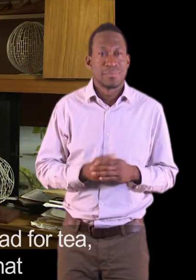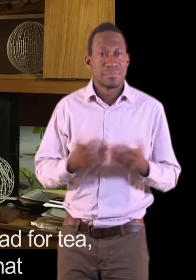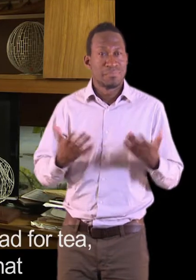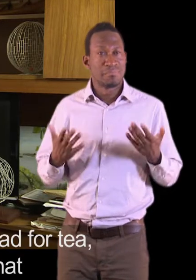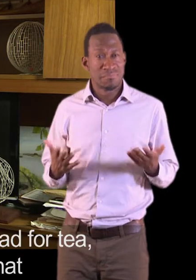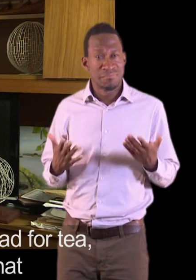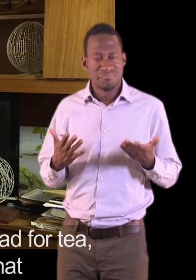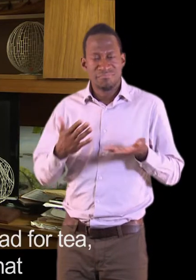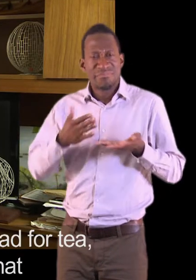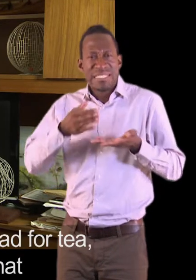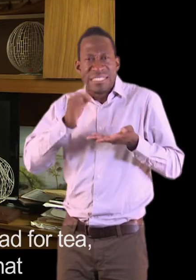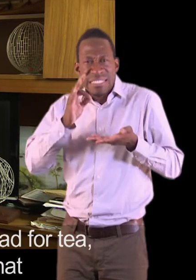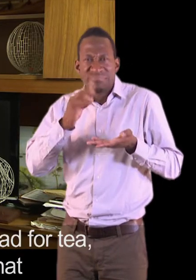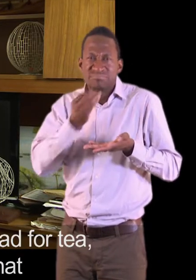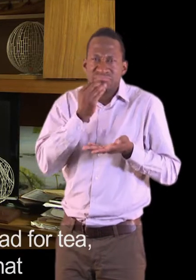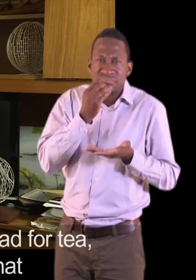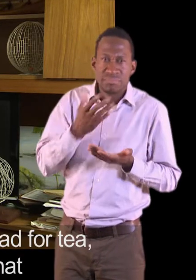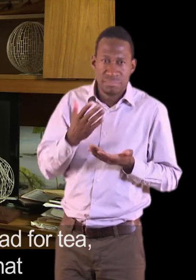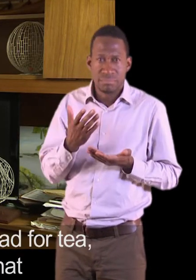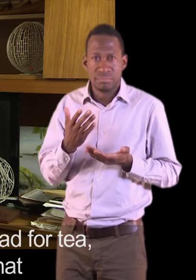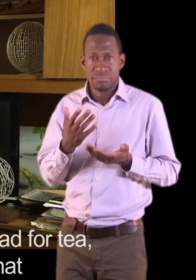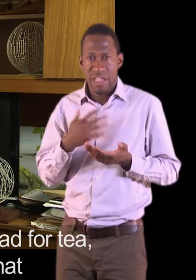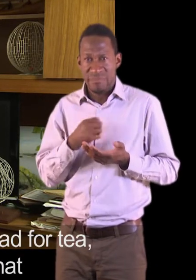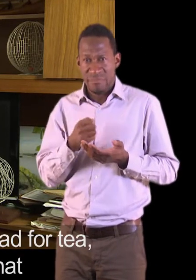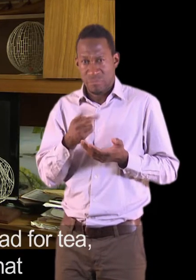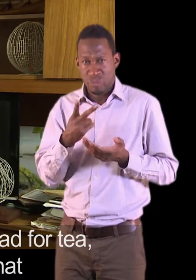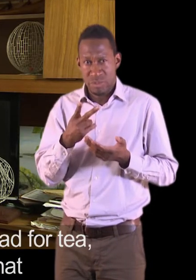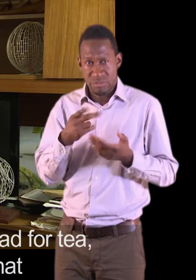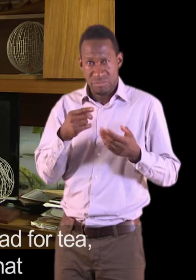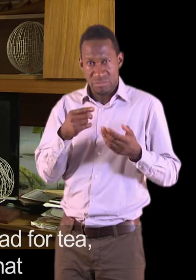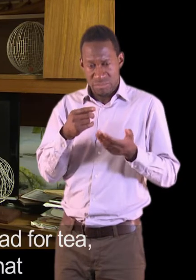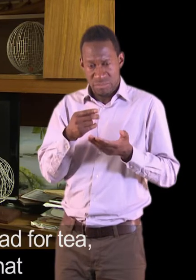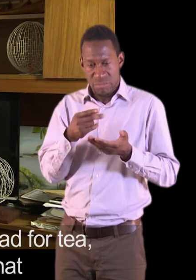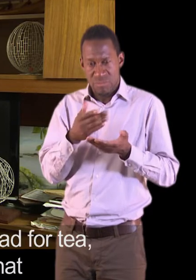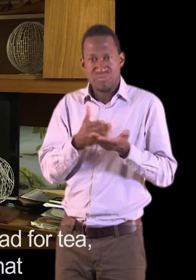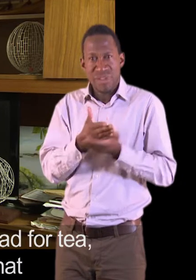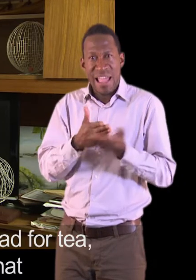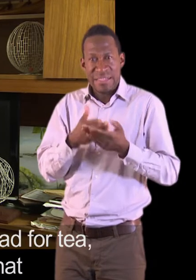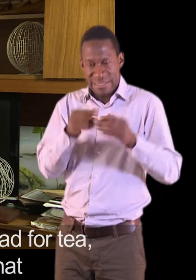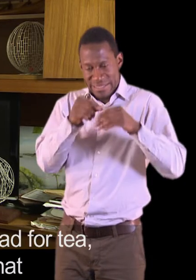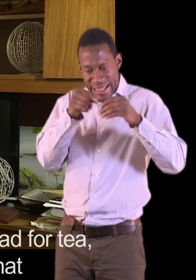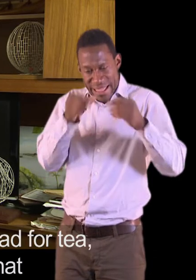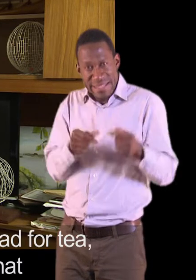we only had 2 slices of bread for tea. I'll always remember that.